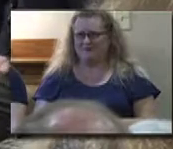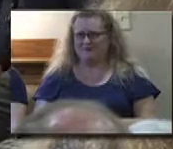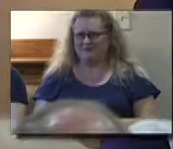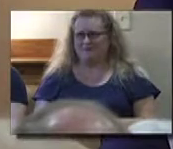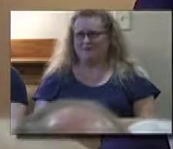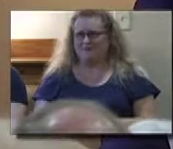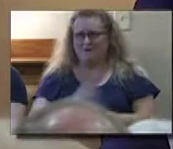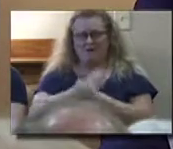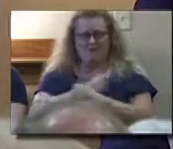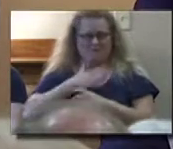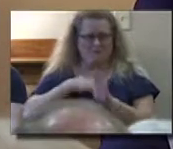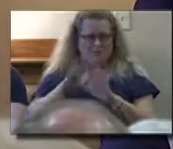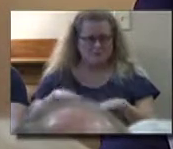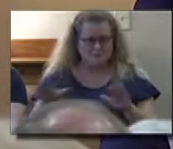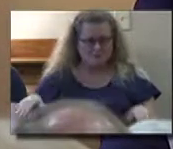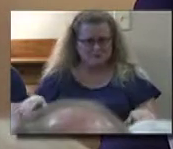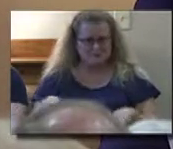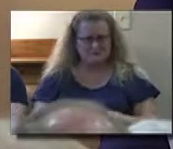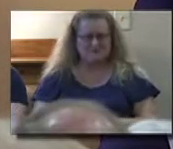I love my children.